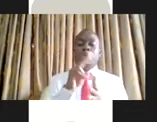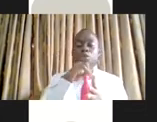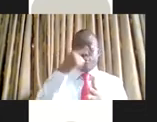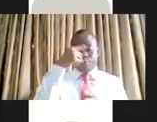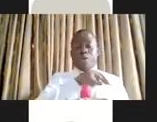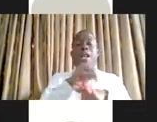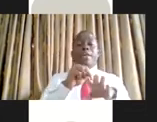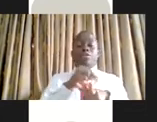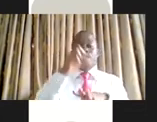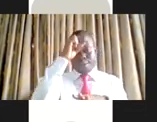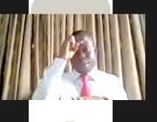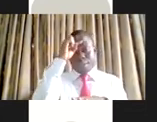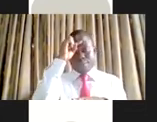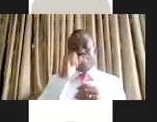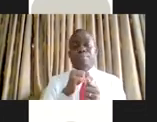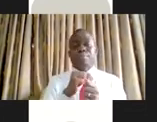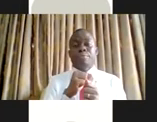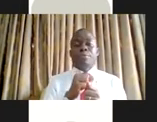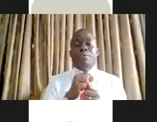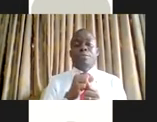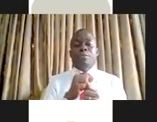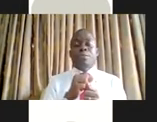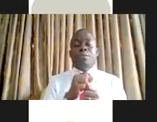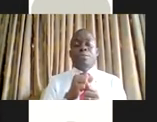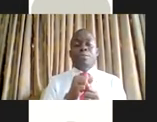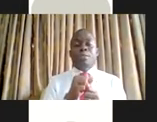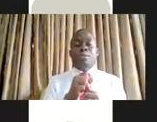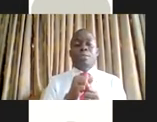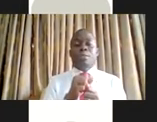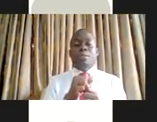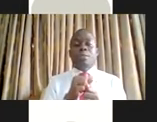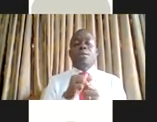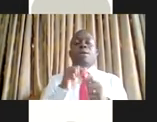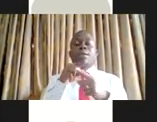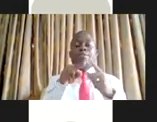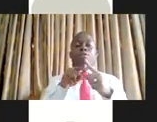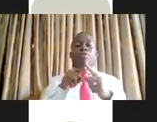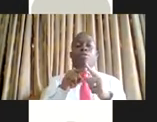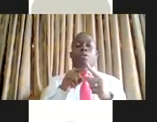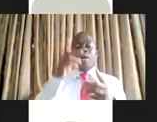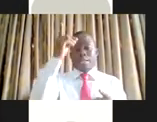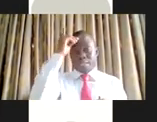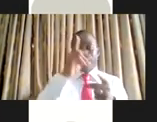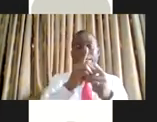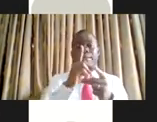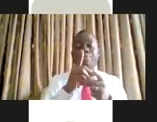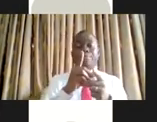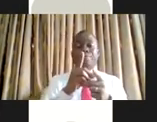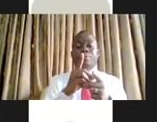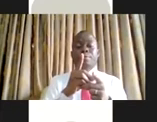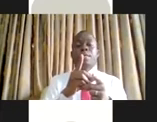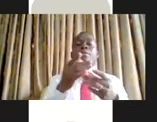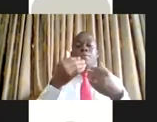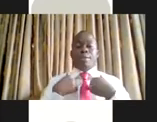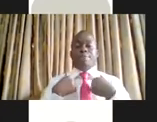equitable share revenue determined by the act, and that the supplementary